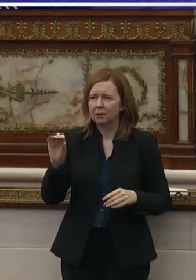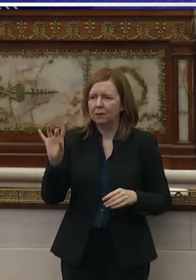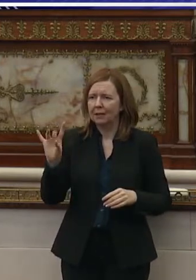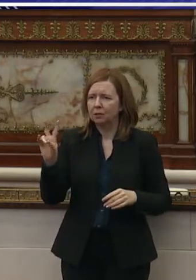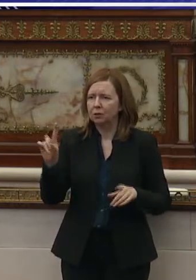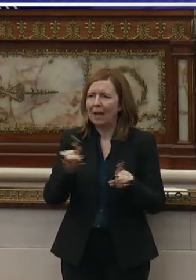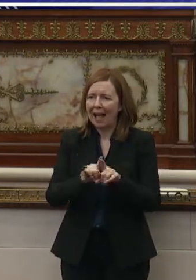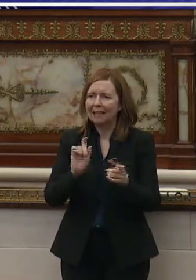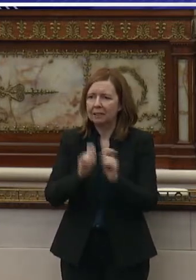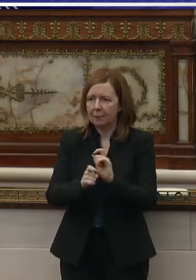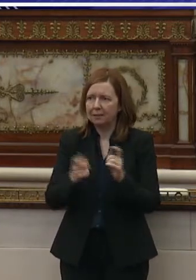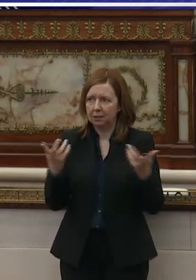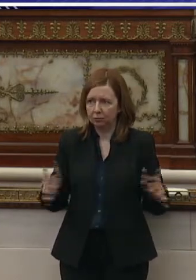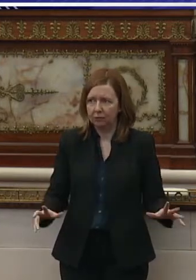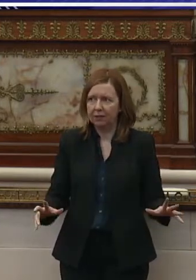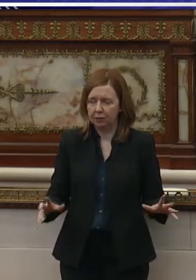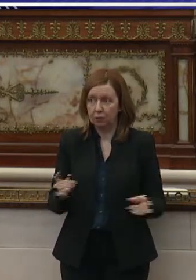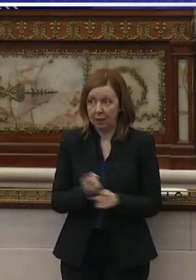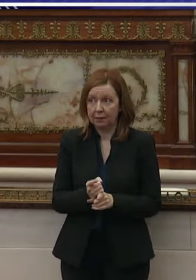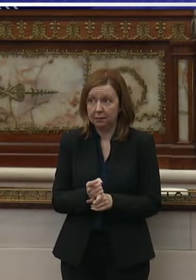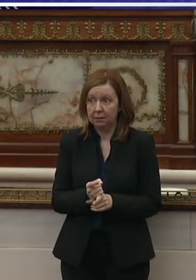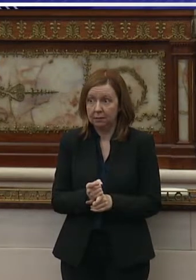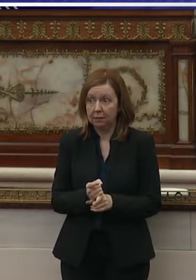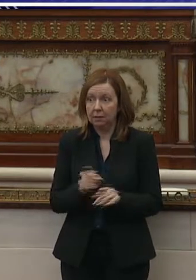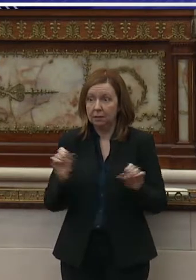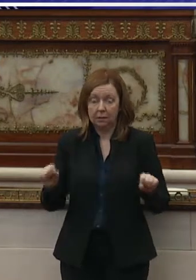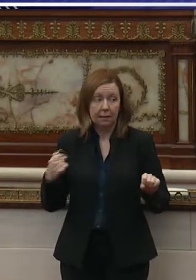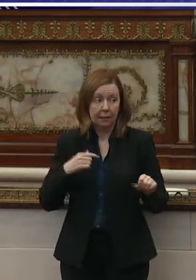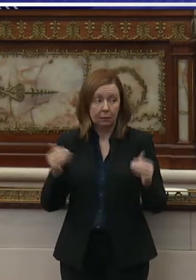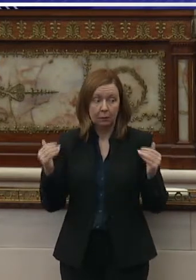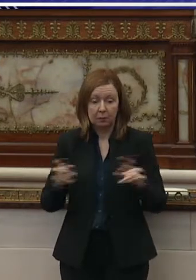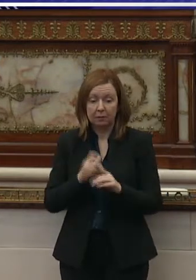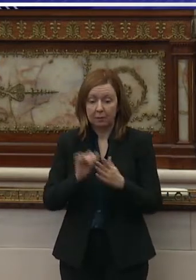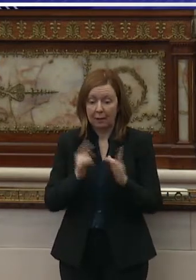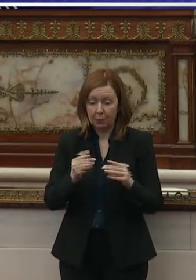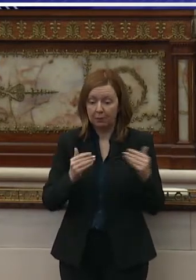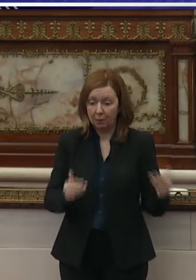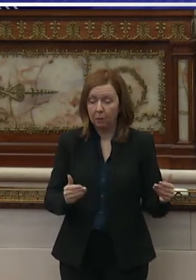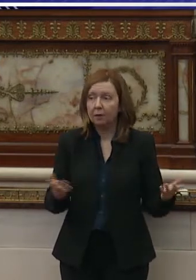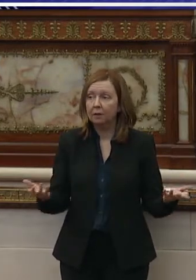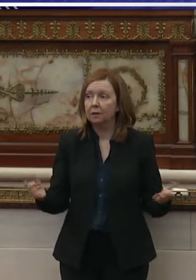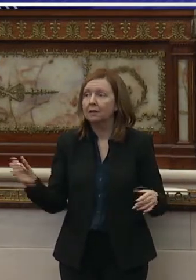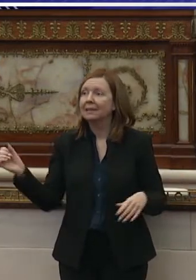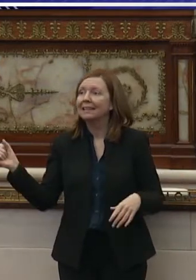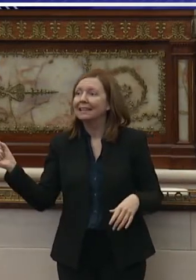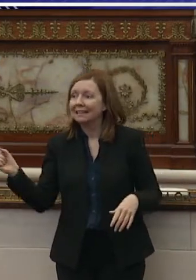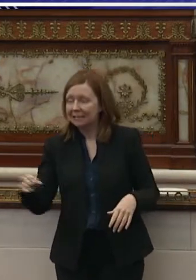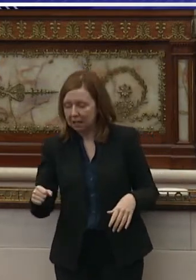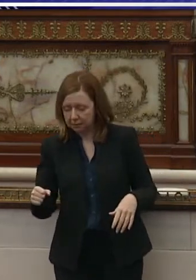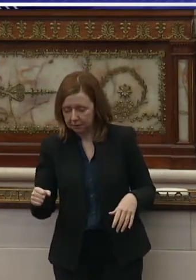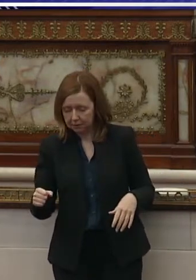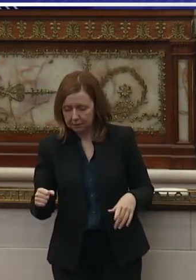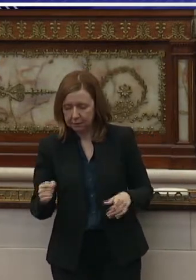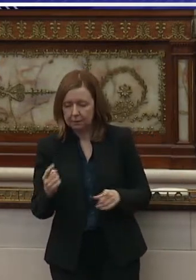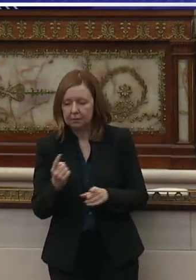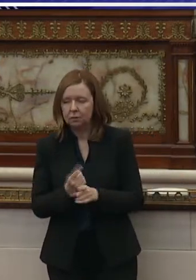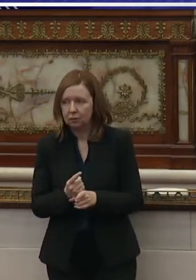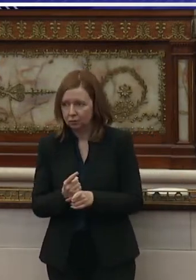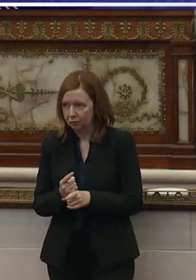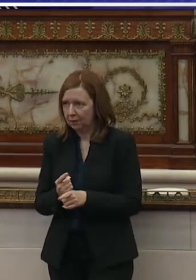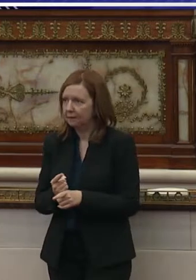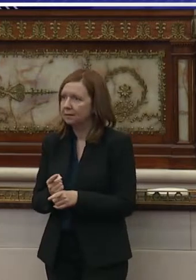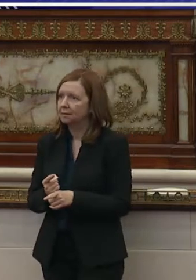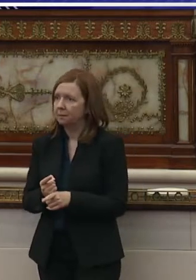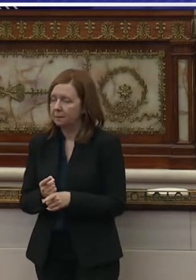210082 as amended, because we did do the amendment. So can we proceed from that point forward? Right. If there was a right, because I might have missed